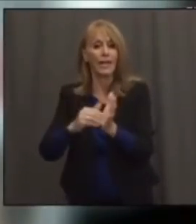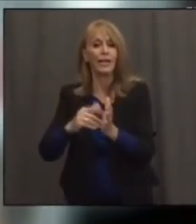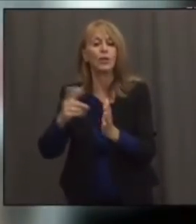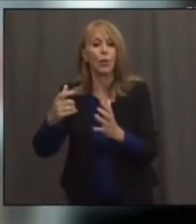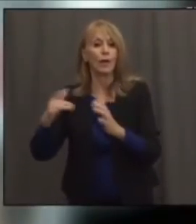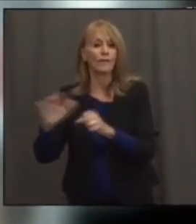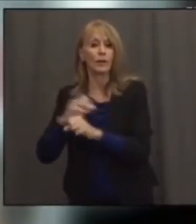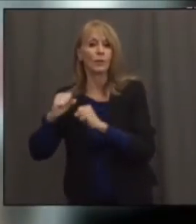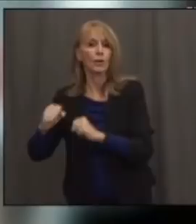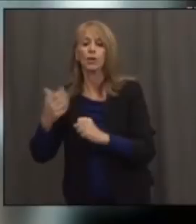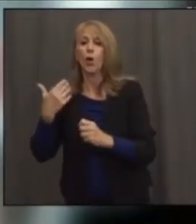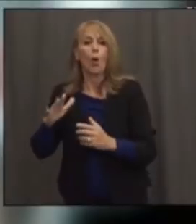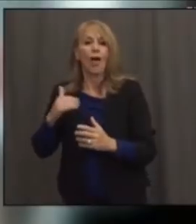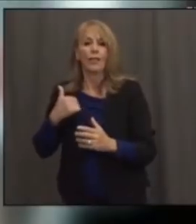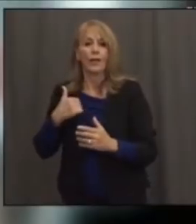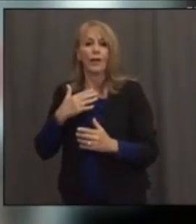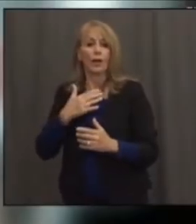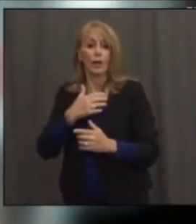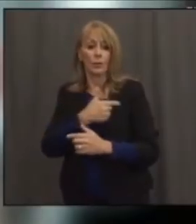not be on sort of the tail end of